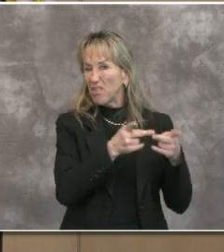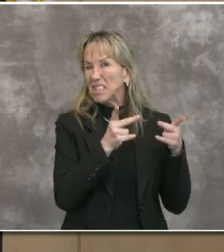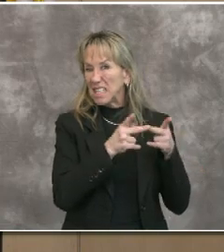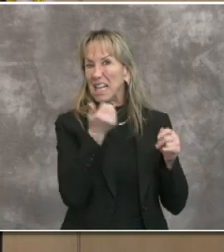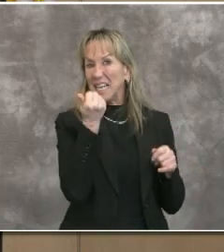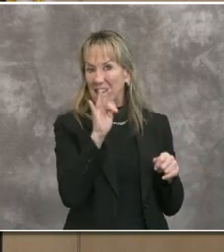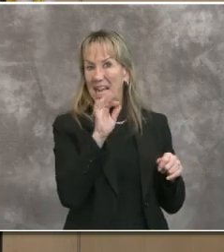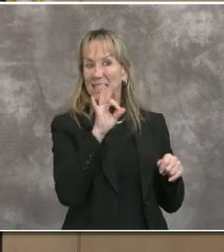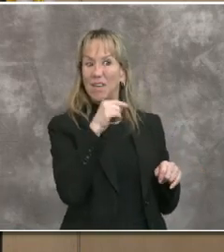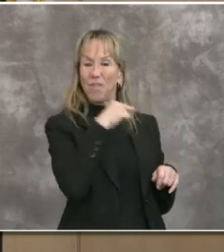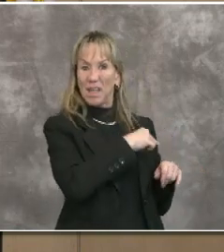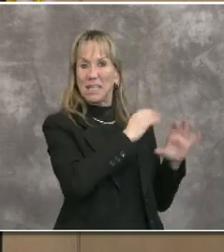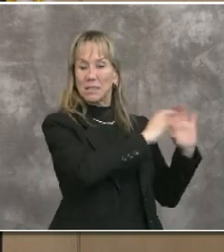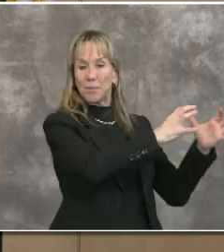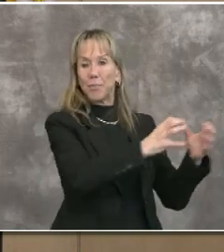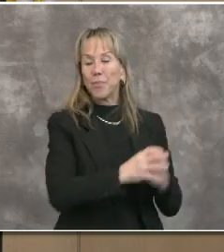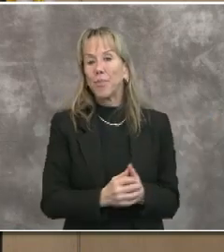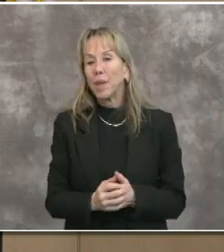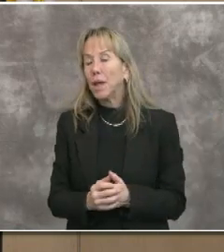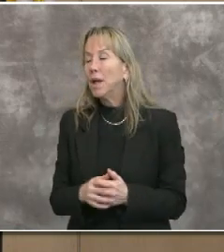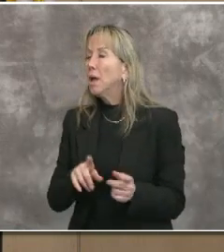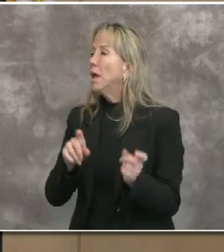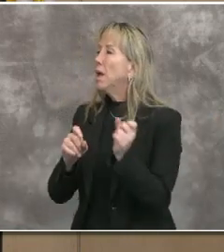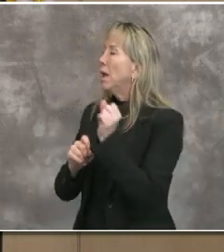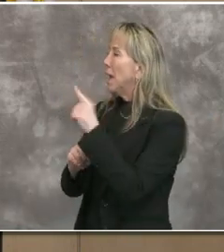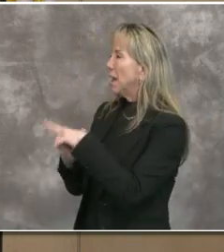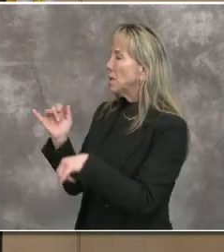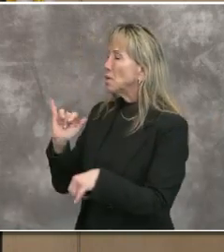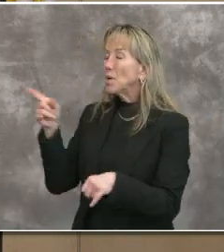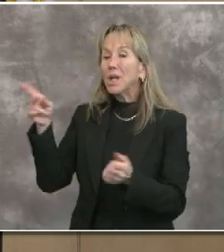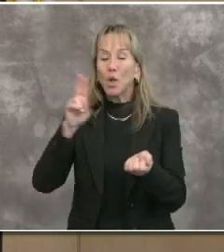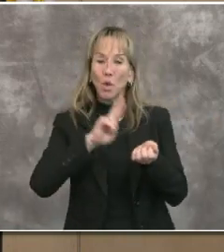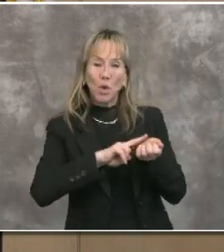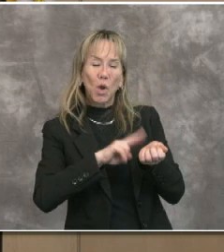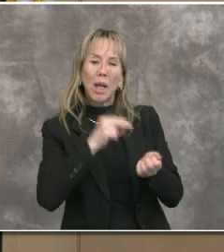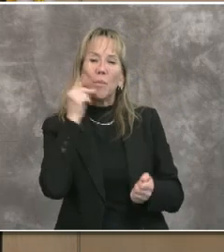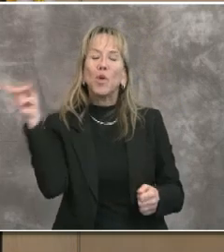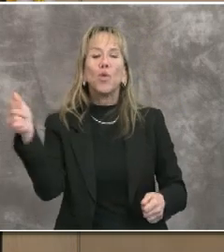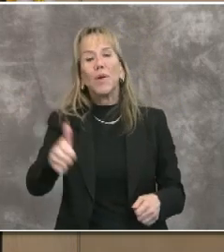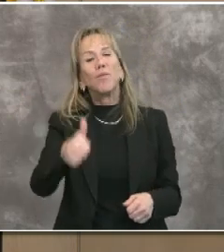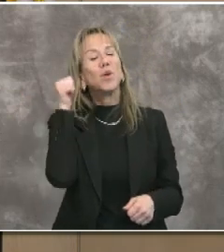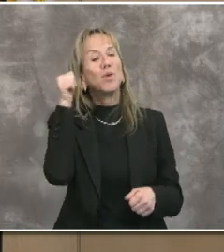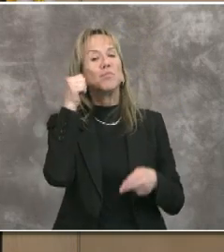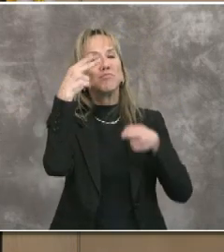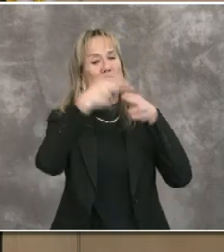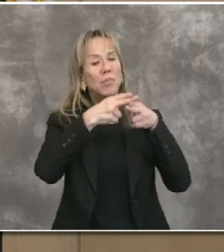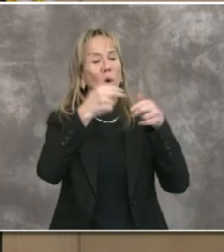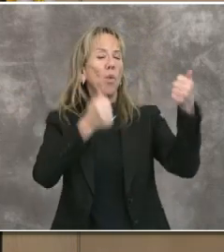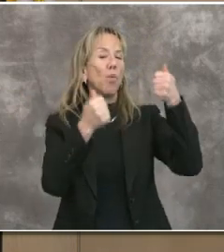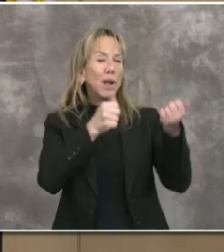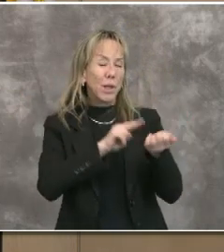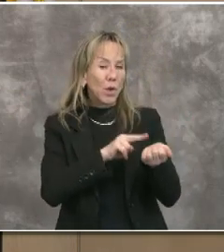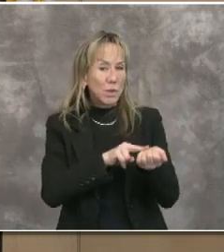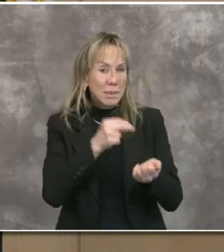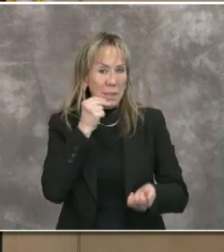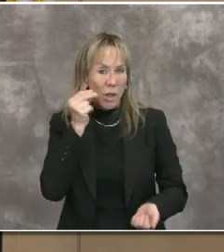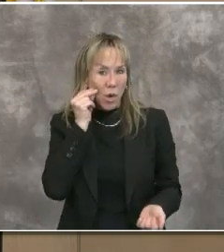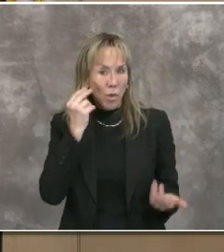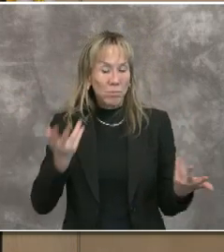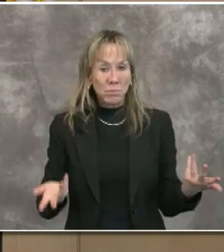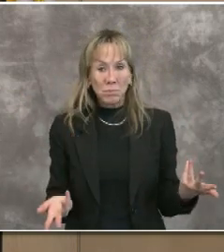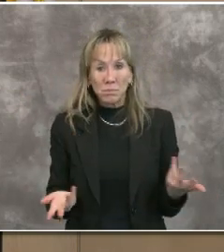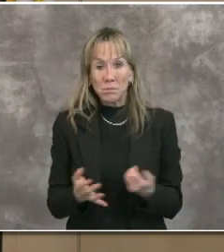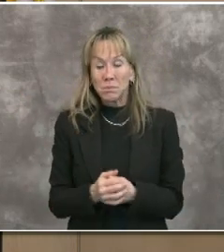Also, regarding the names of the nursing homes, you've refused to say which nursing homes to date